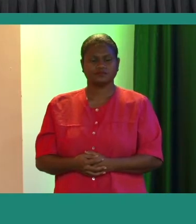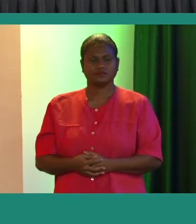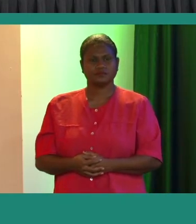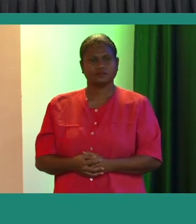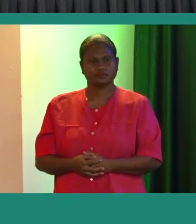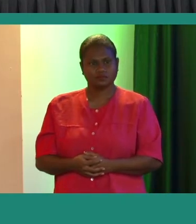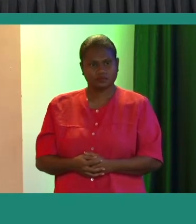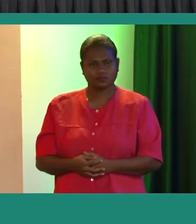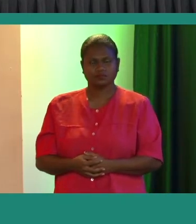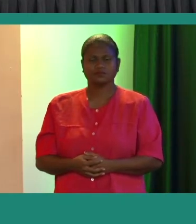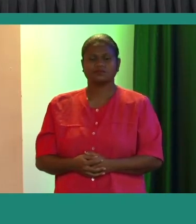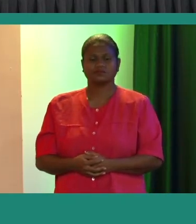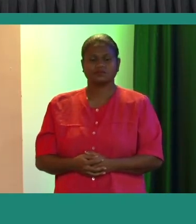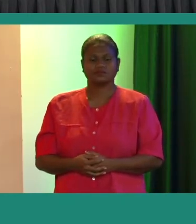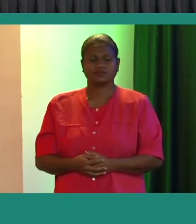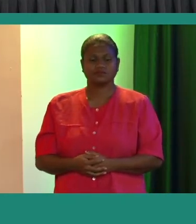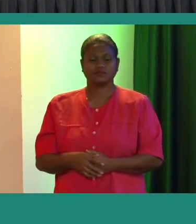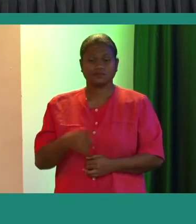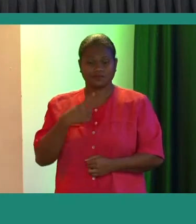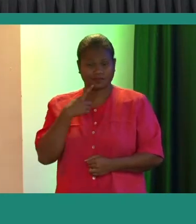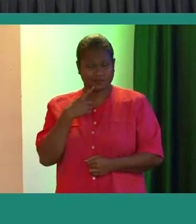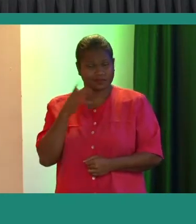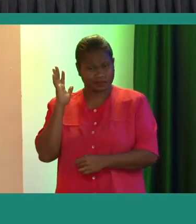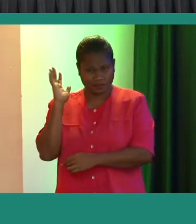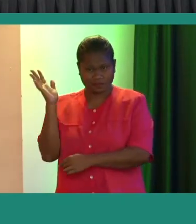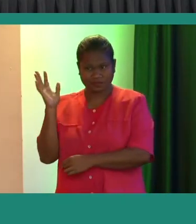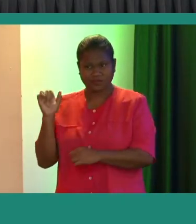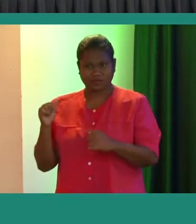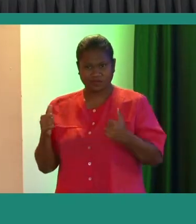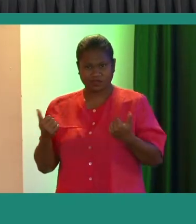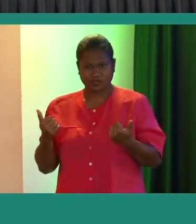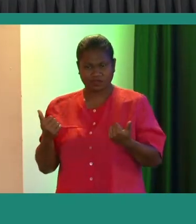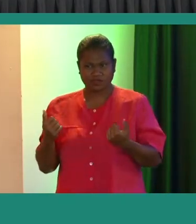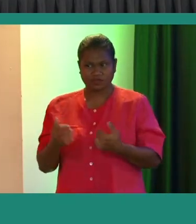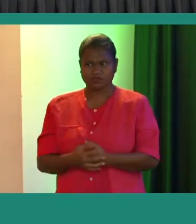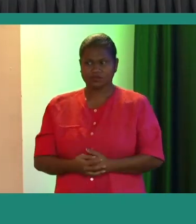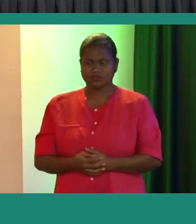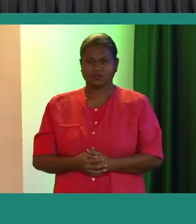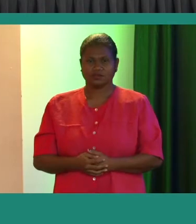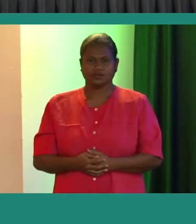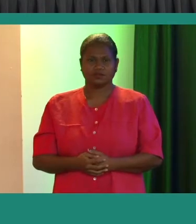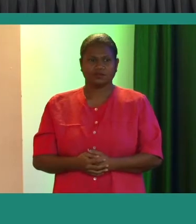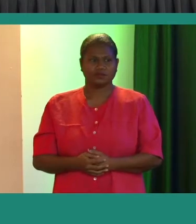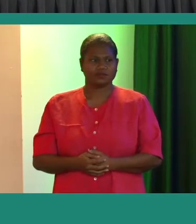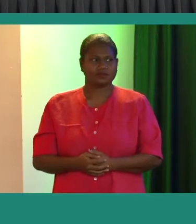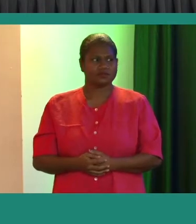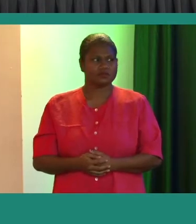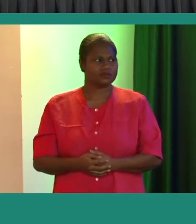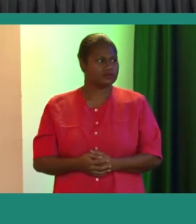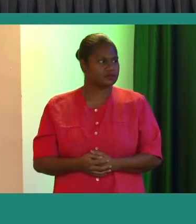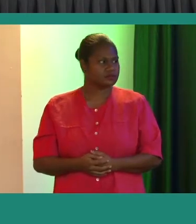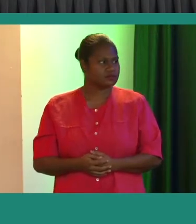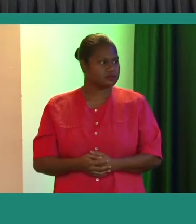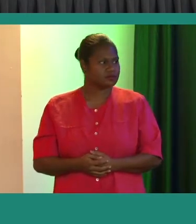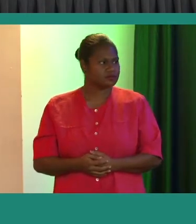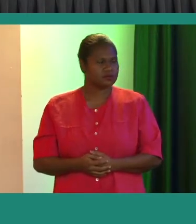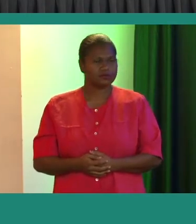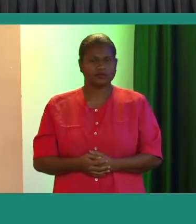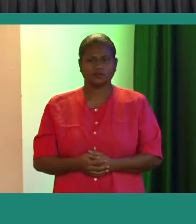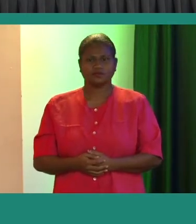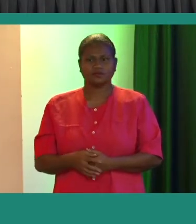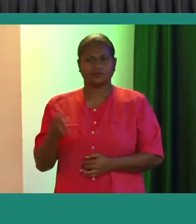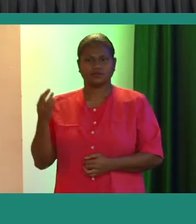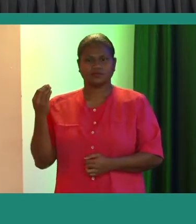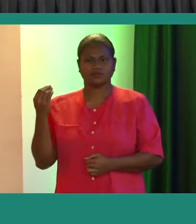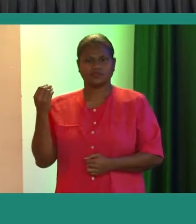So, Emmanuel, are you finished with your... Sorry, I could, because we're having technical